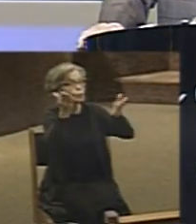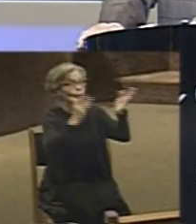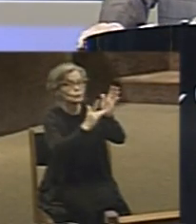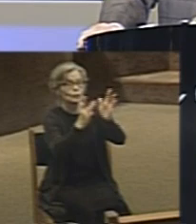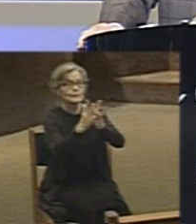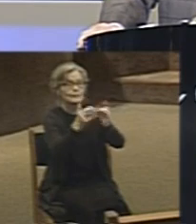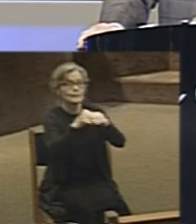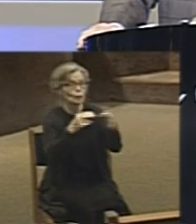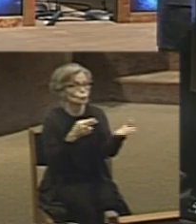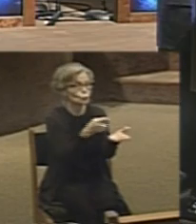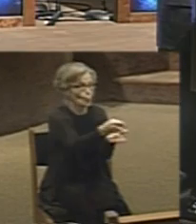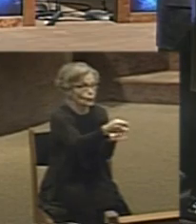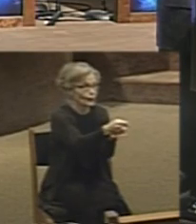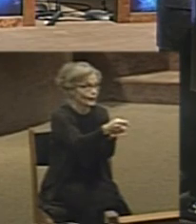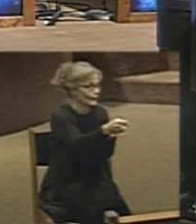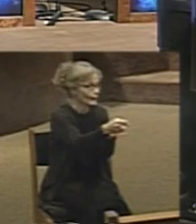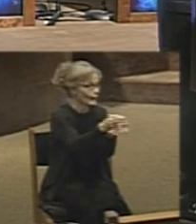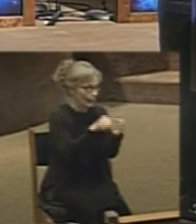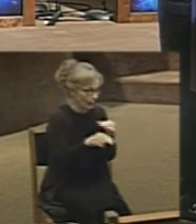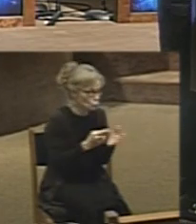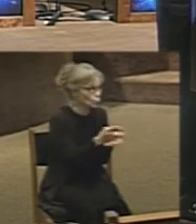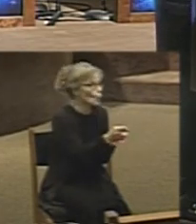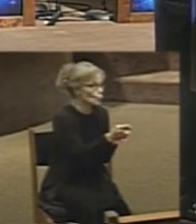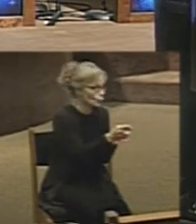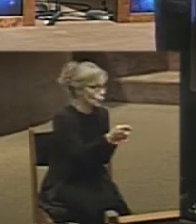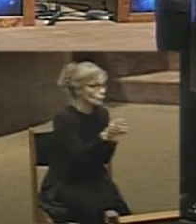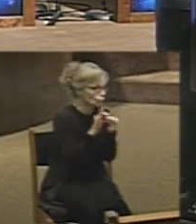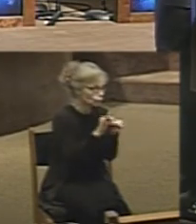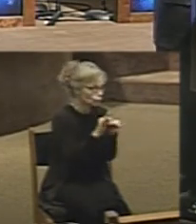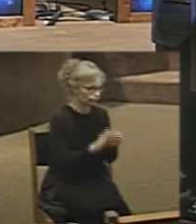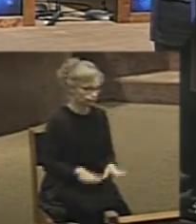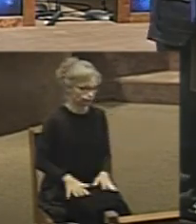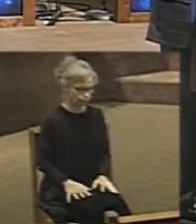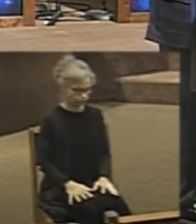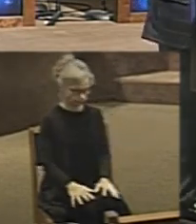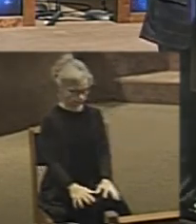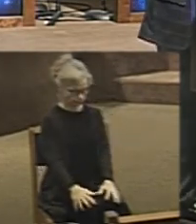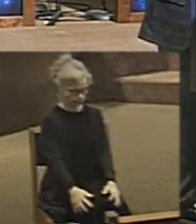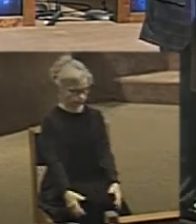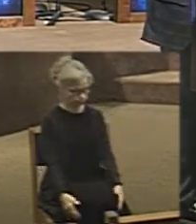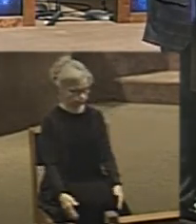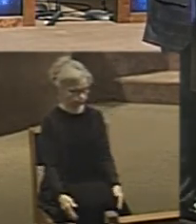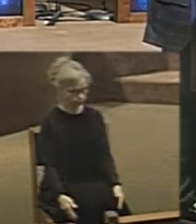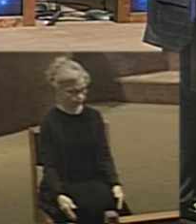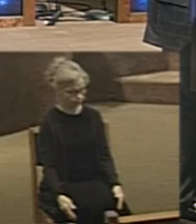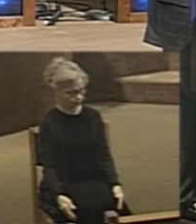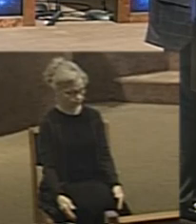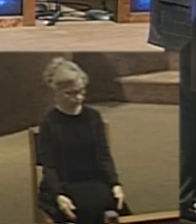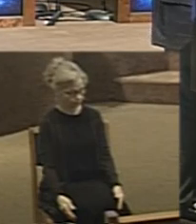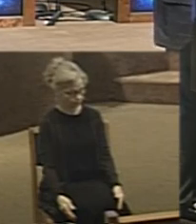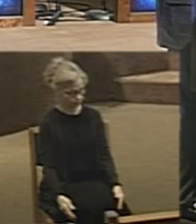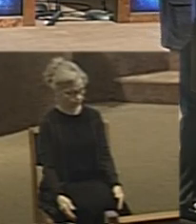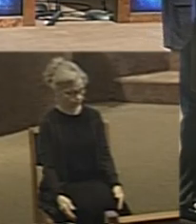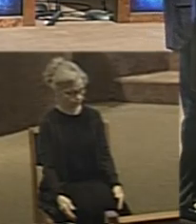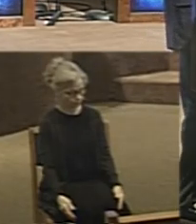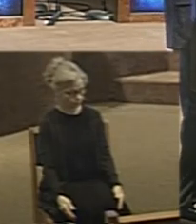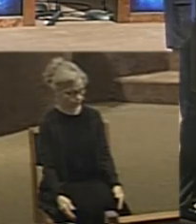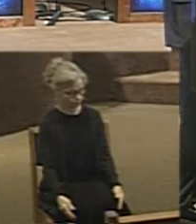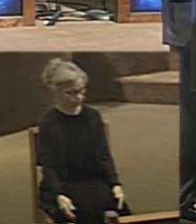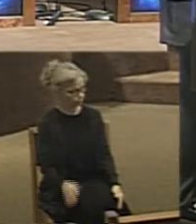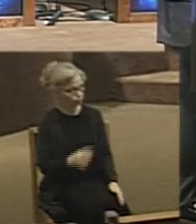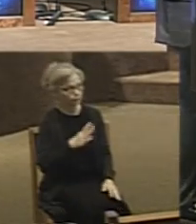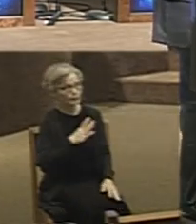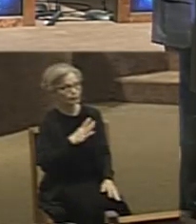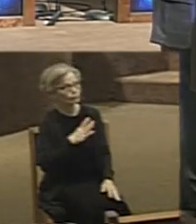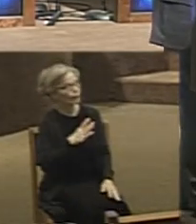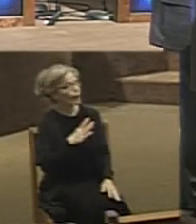Amen. I don't think there's anything at all wrong with